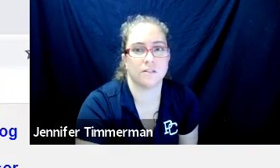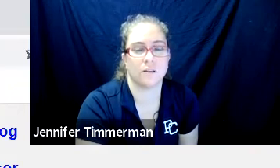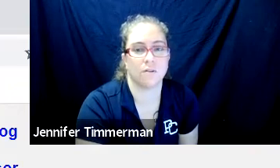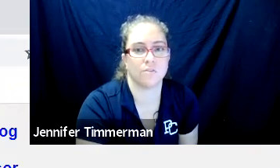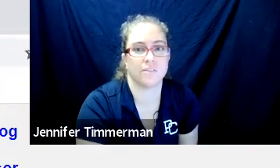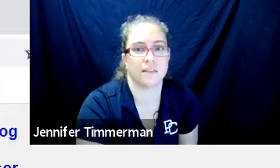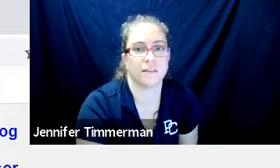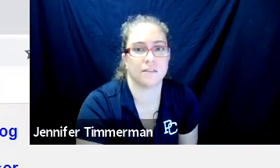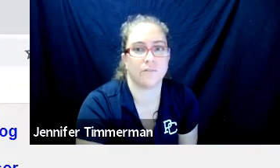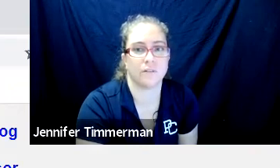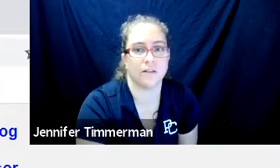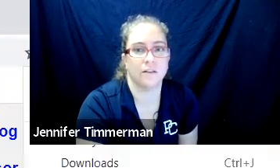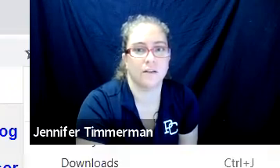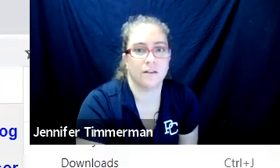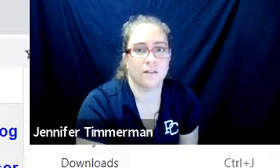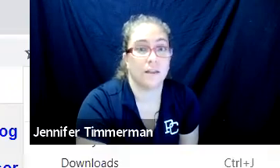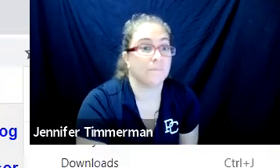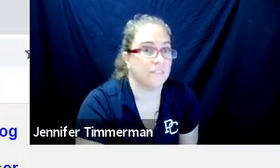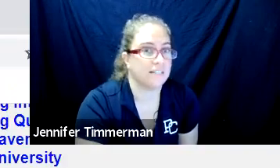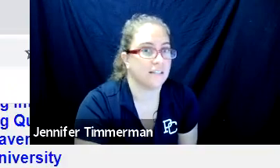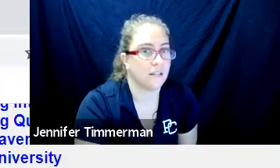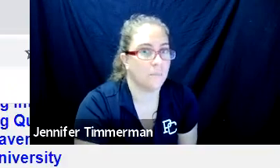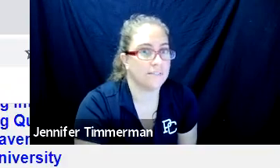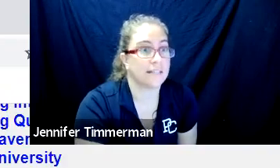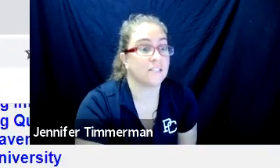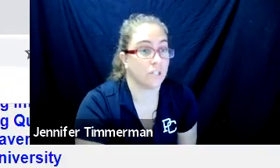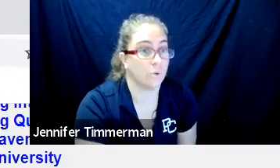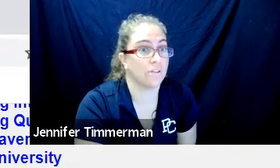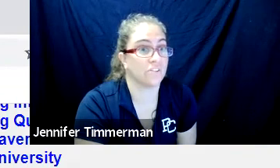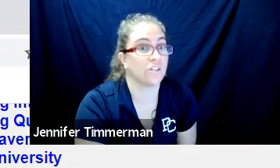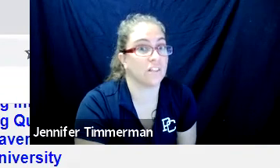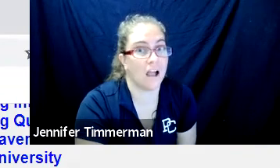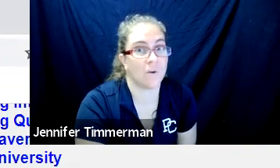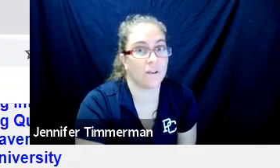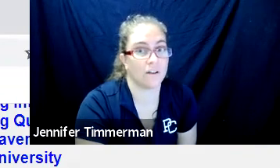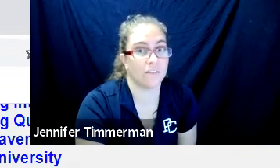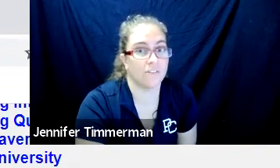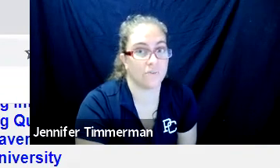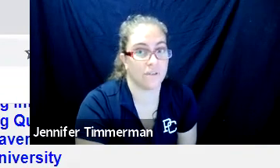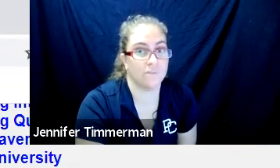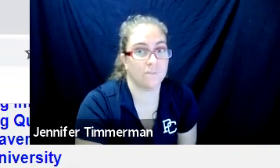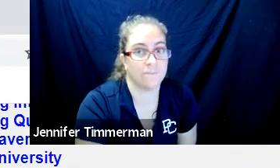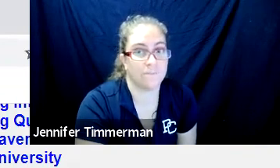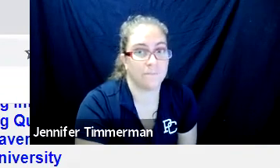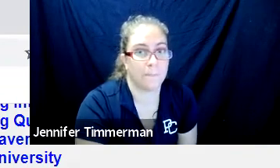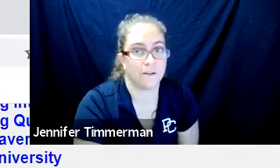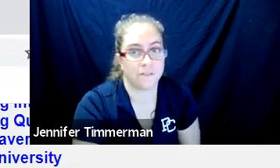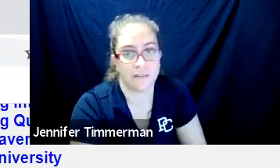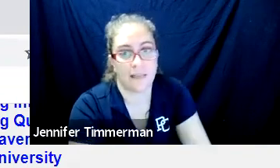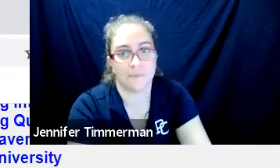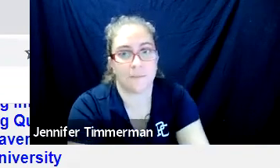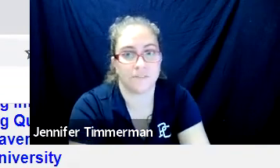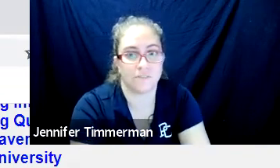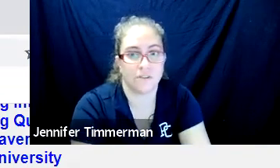isn't it? Oh no, it's just setting itself. Hold on. Yeah, it takes a couple seconds to load because there's a lot going on this screen. And also